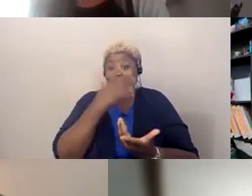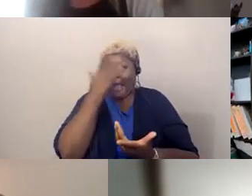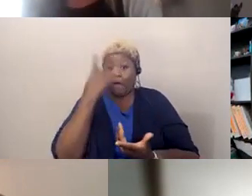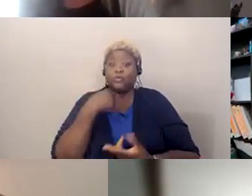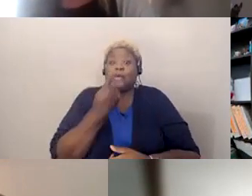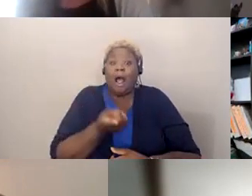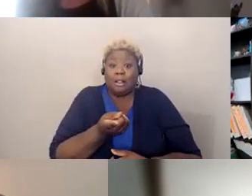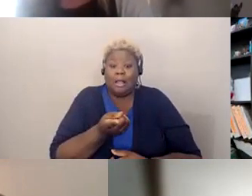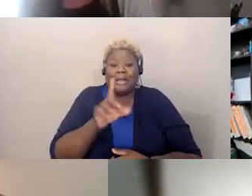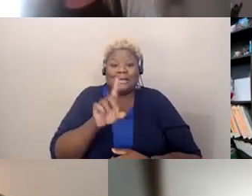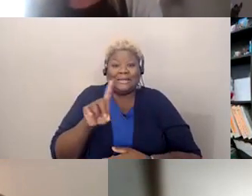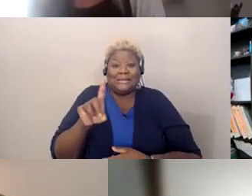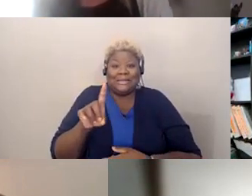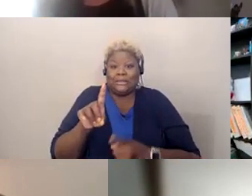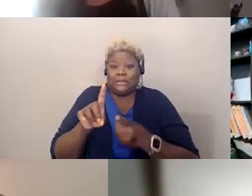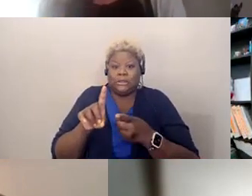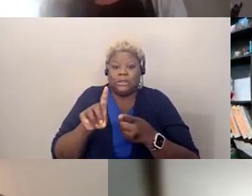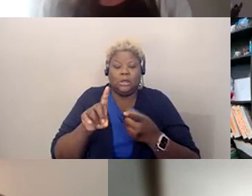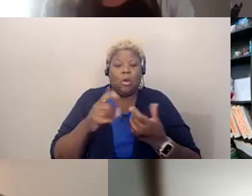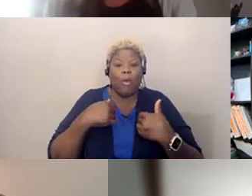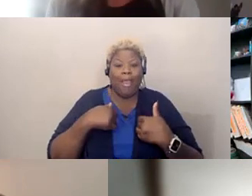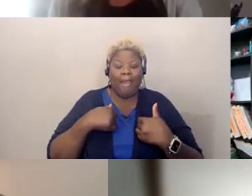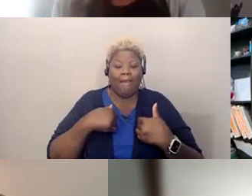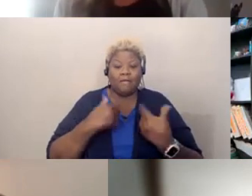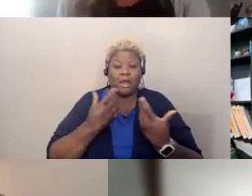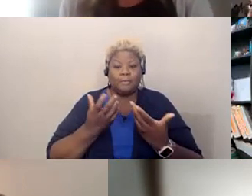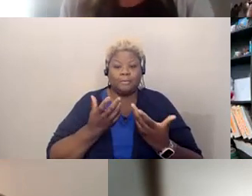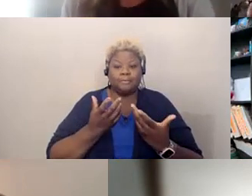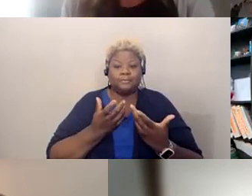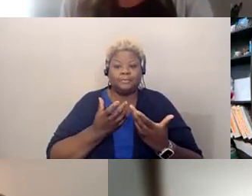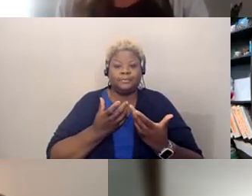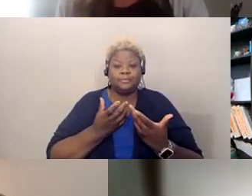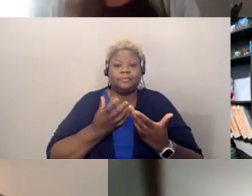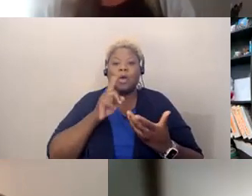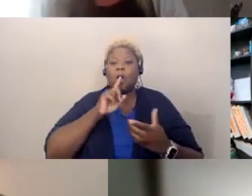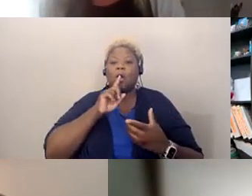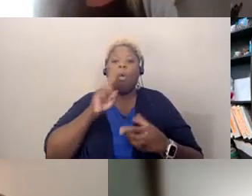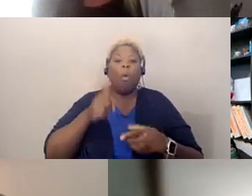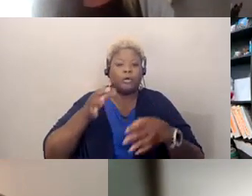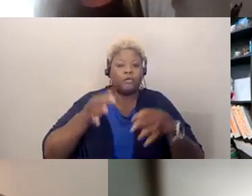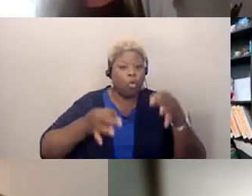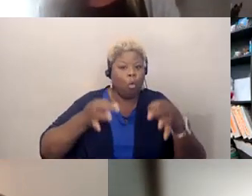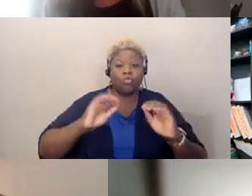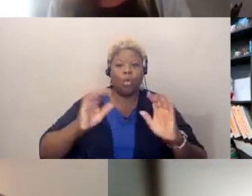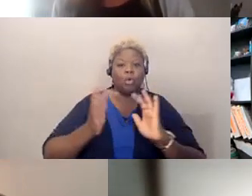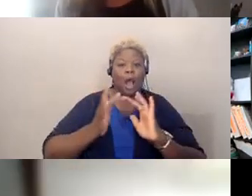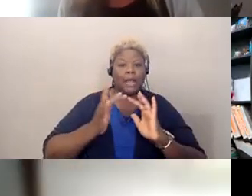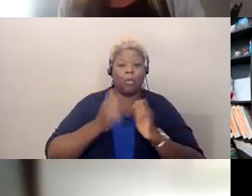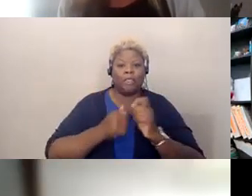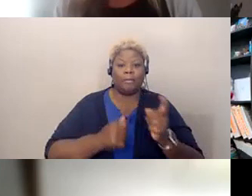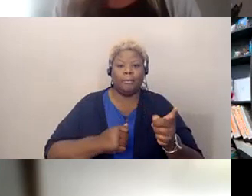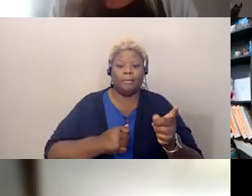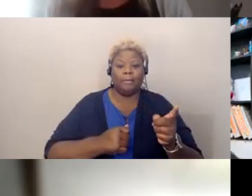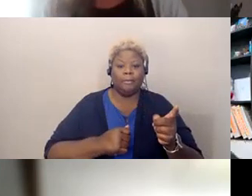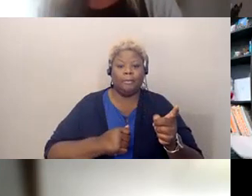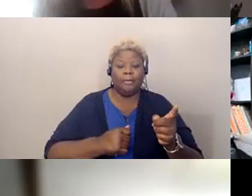situation where perhaps we have a court order for no contact with the victim, even